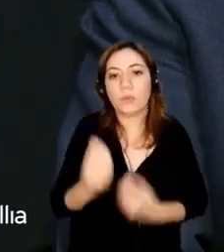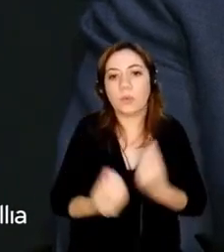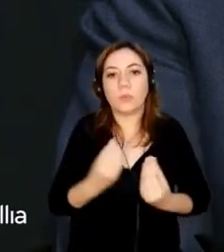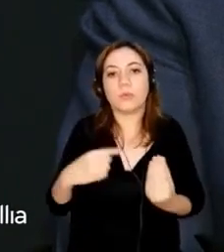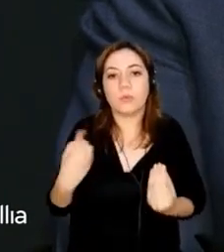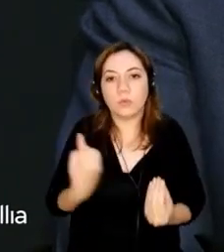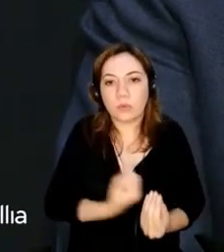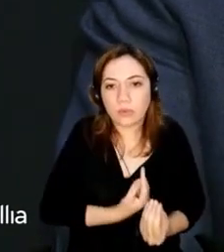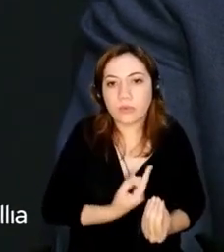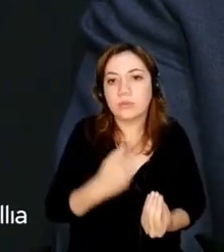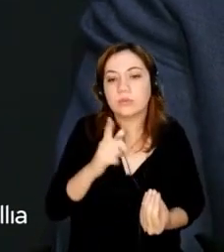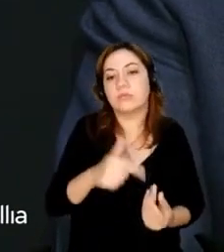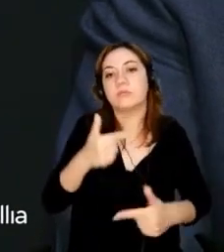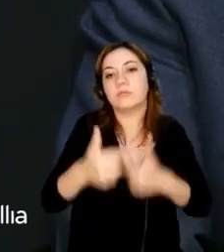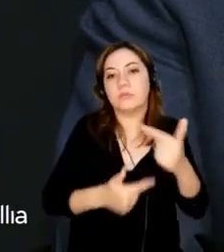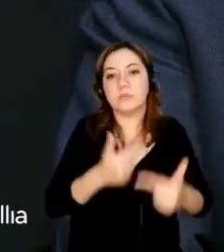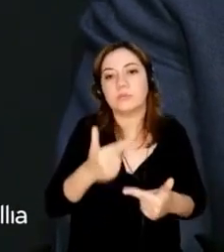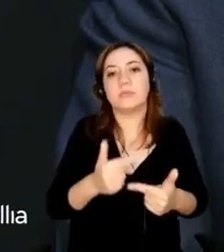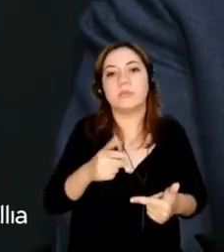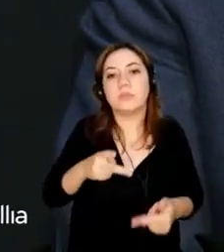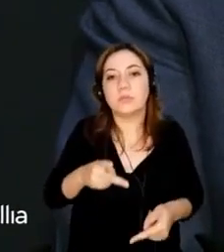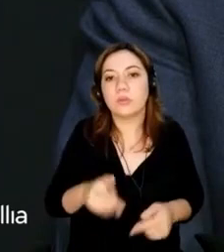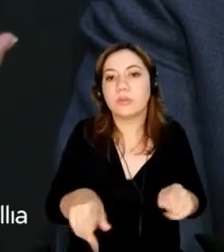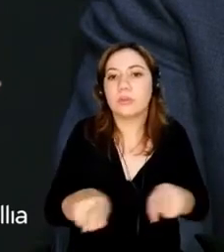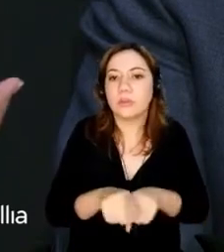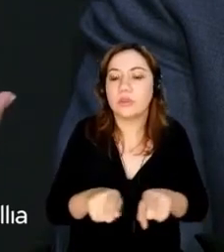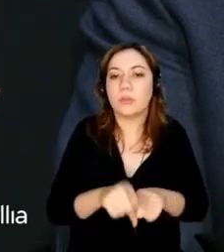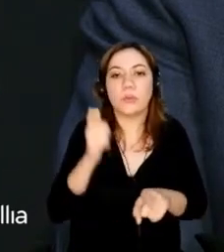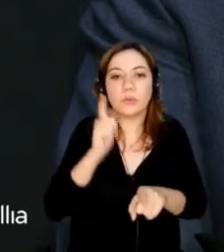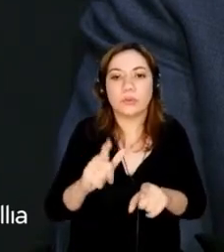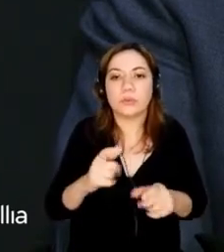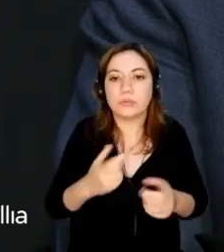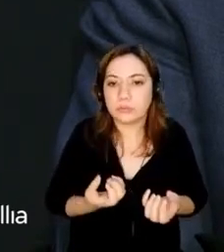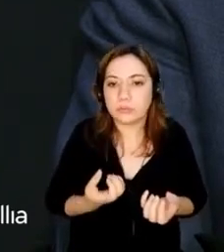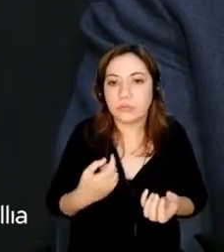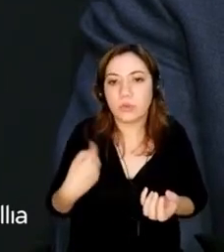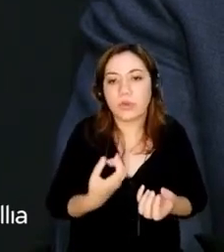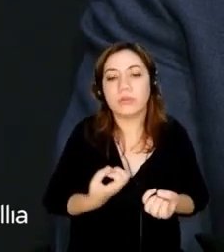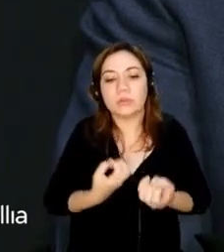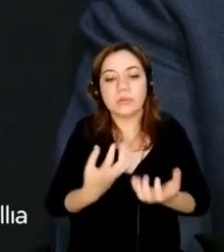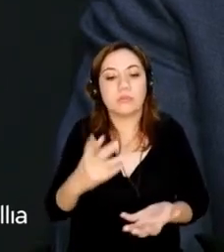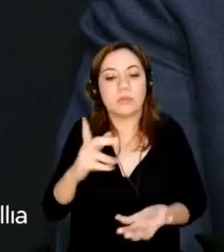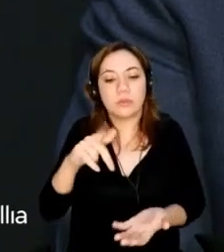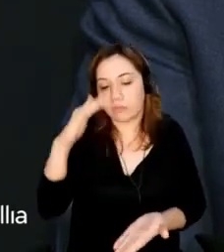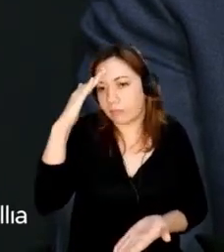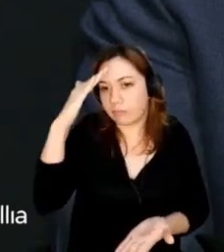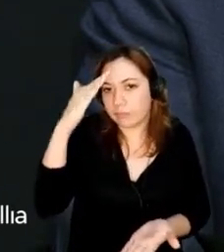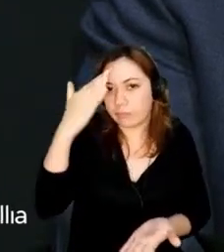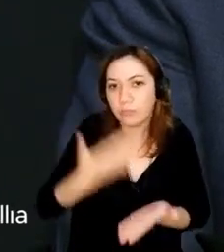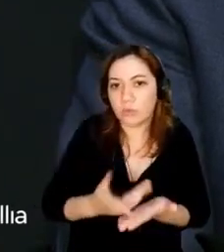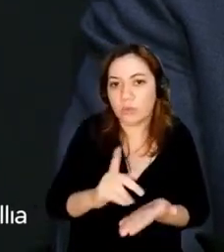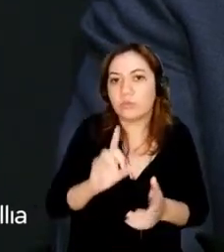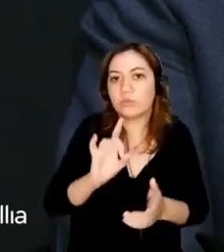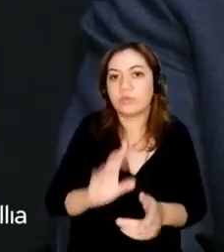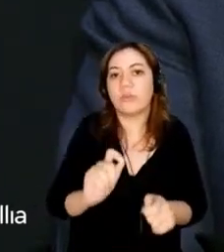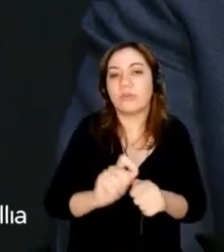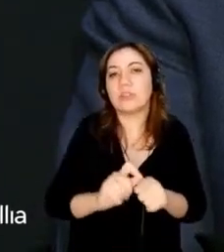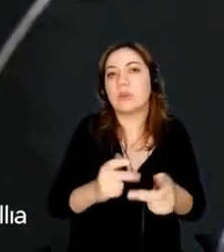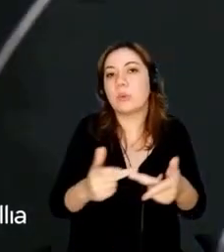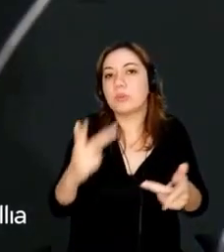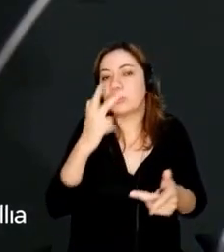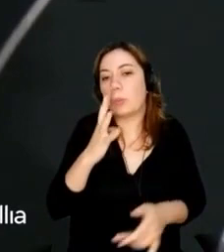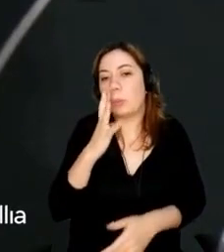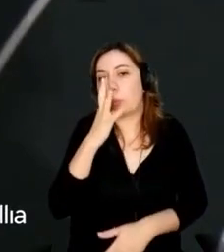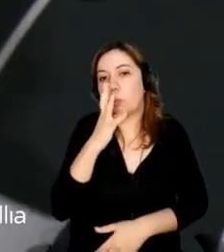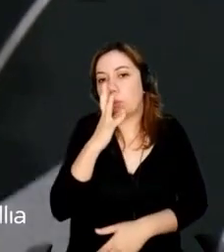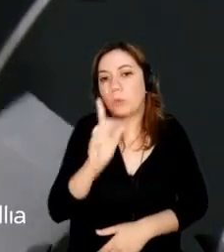on those so that we can give confidence that we're not just doing these things to, you know, to kind of have fun and to play around with. Yeah, no, I think